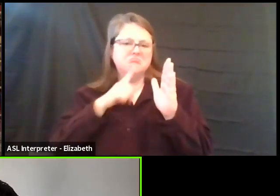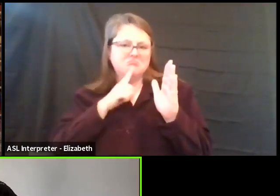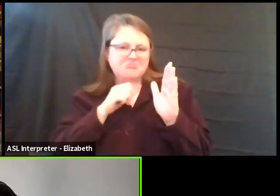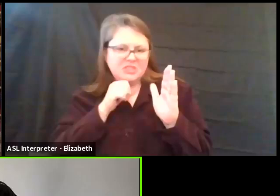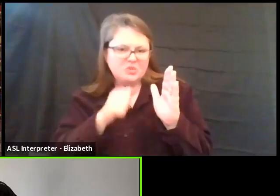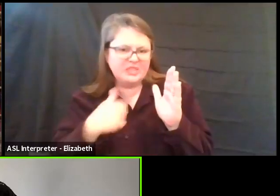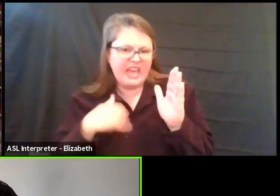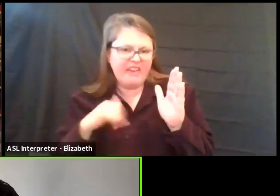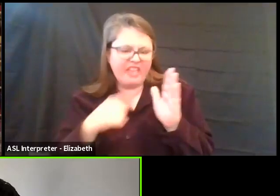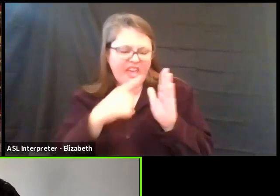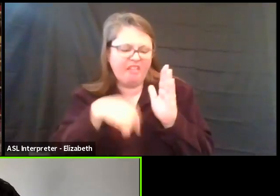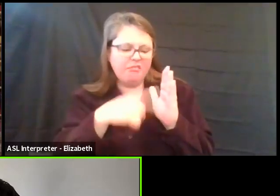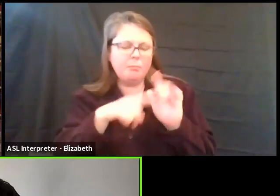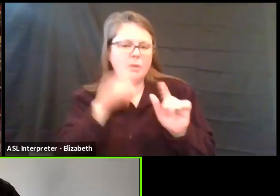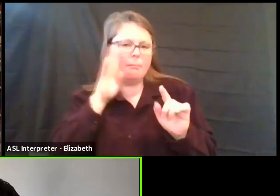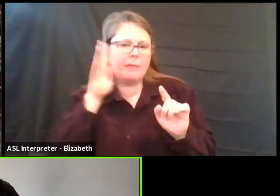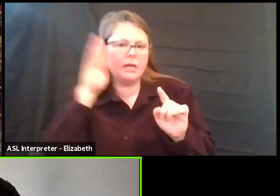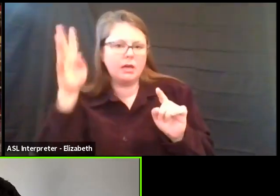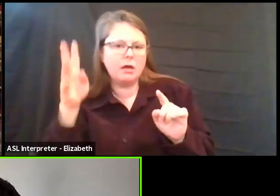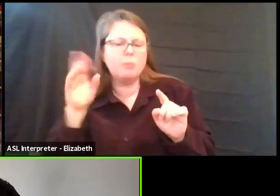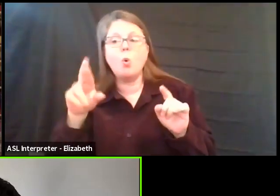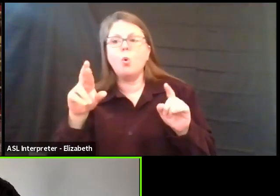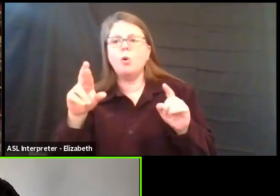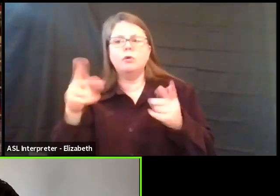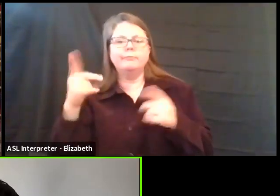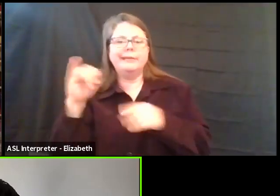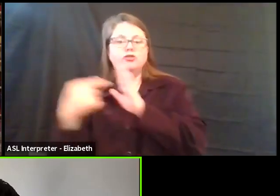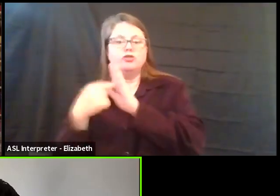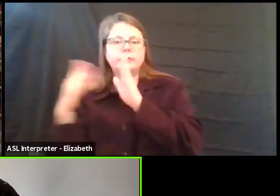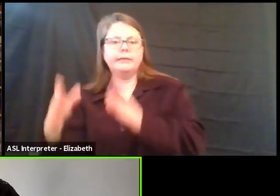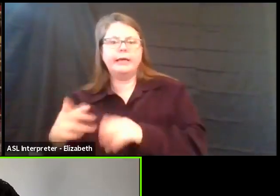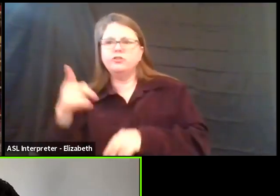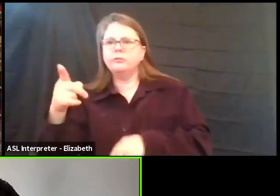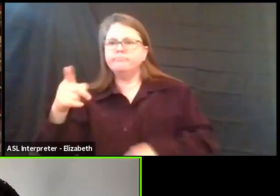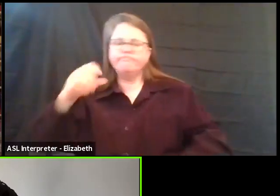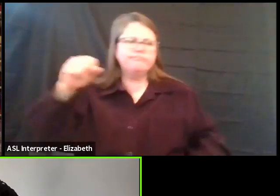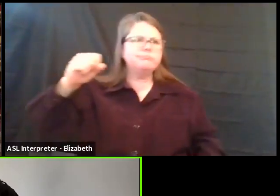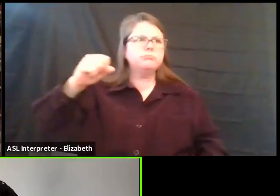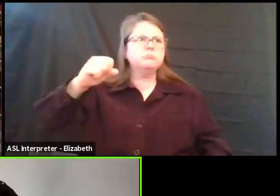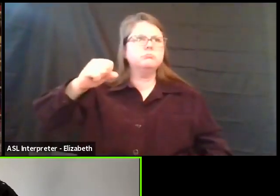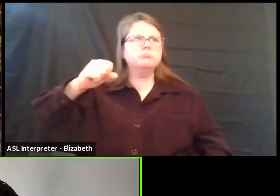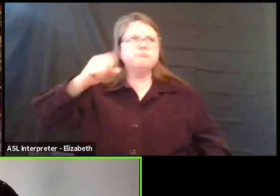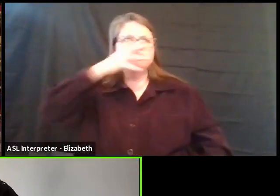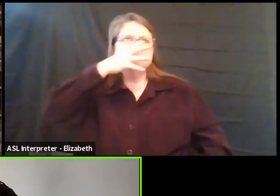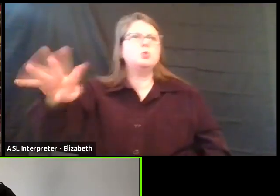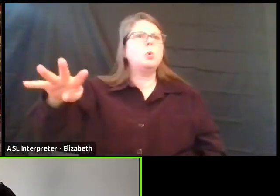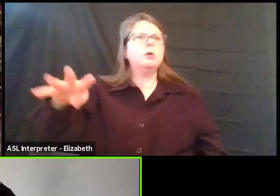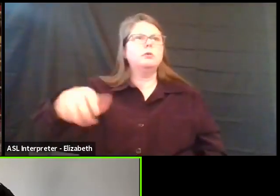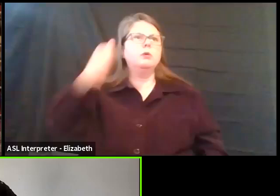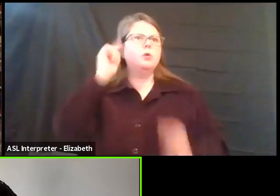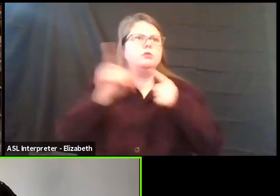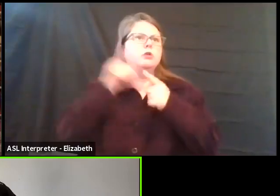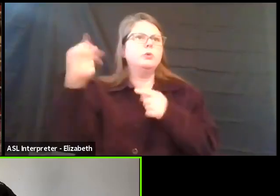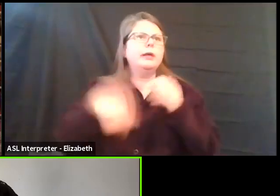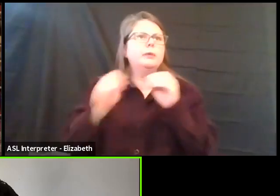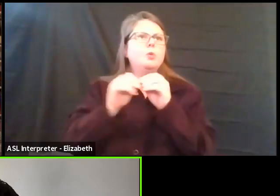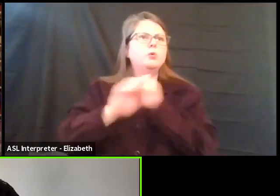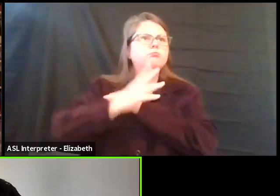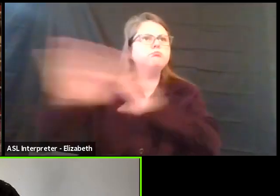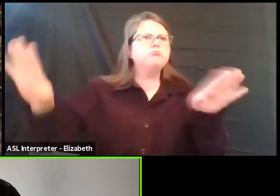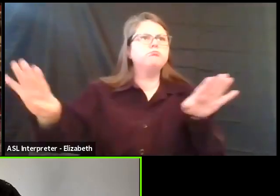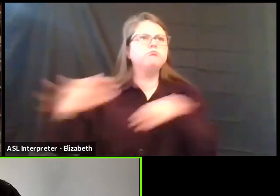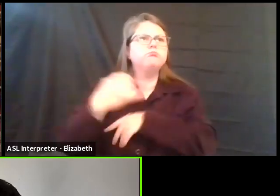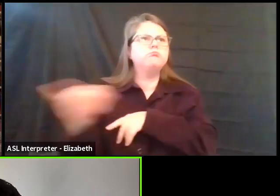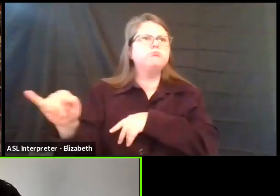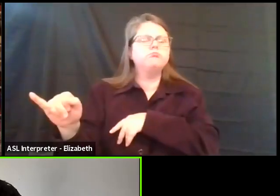anymore. And those things can cause you to lose your entire claim simply because that you're not following the rules about